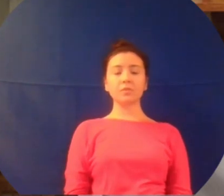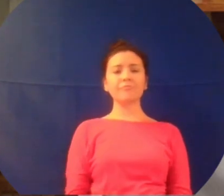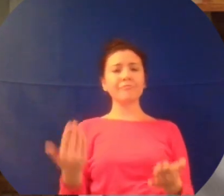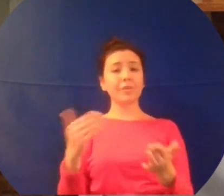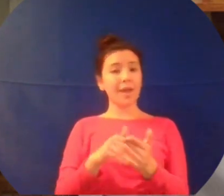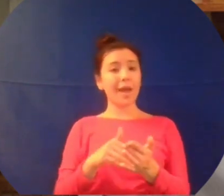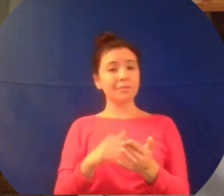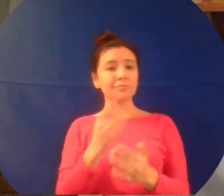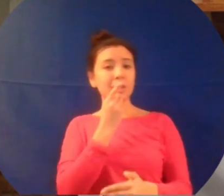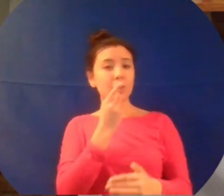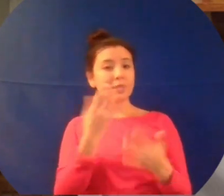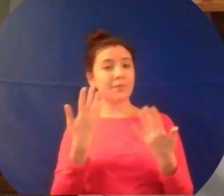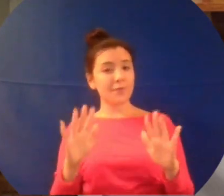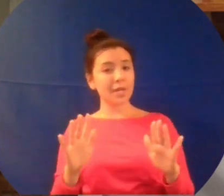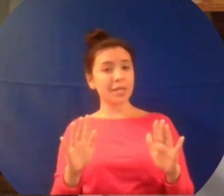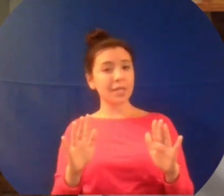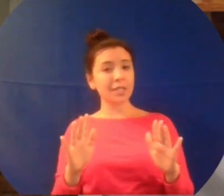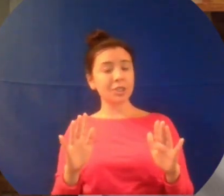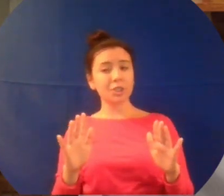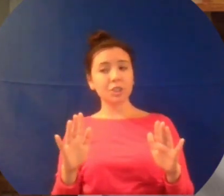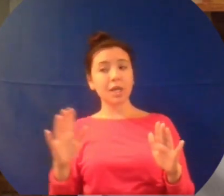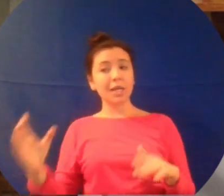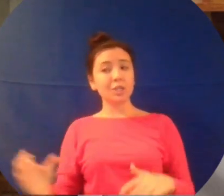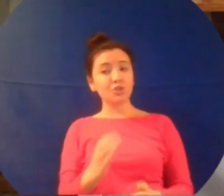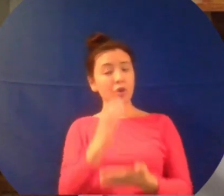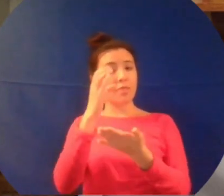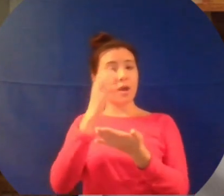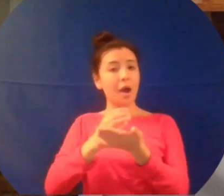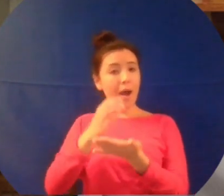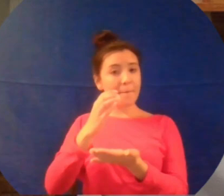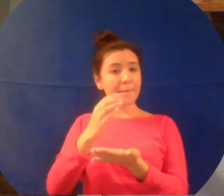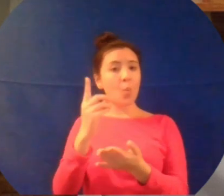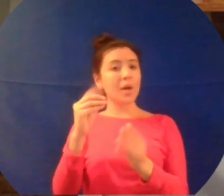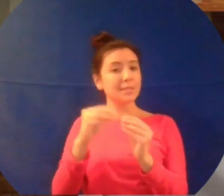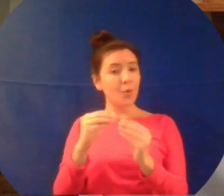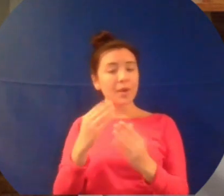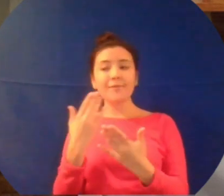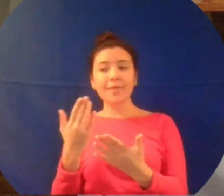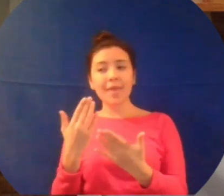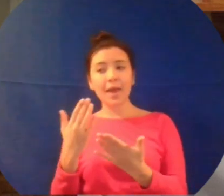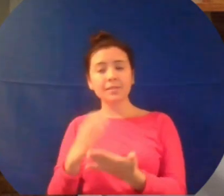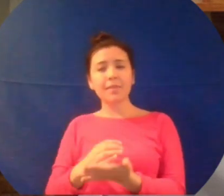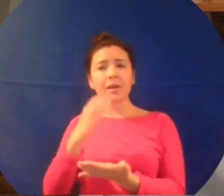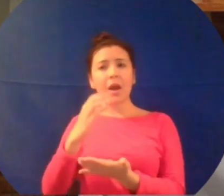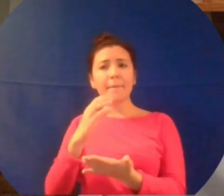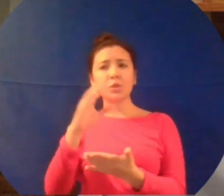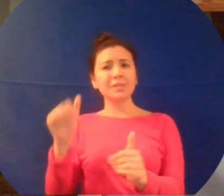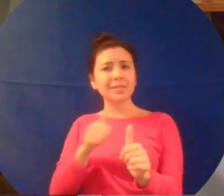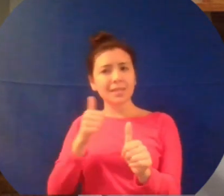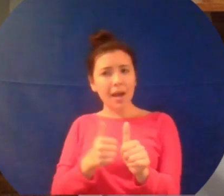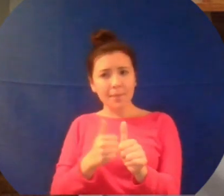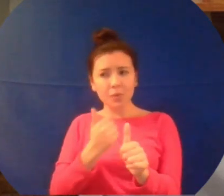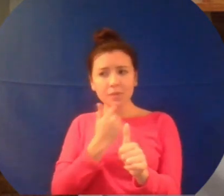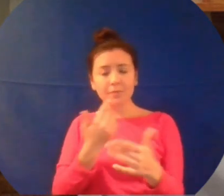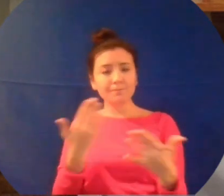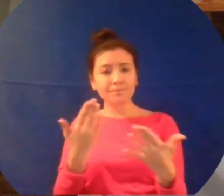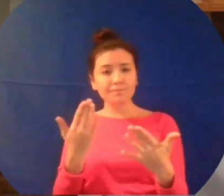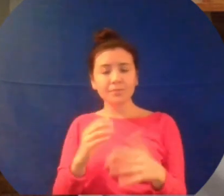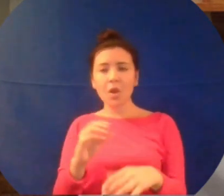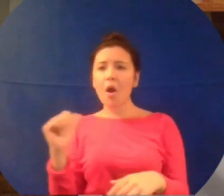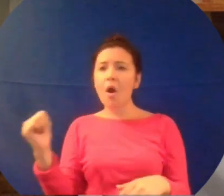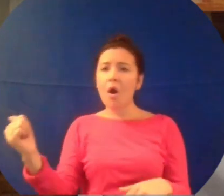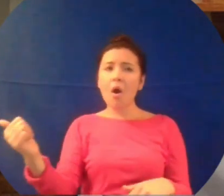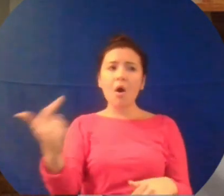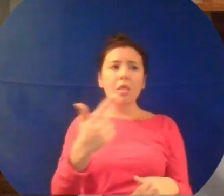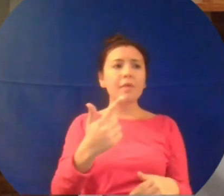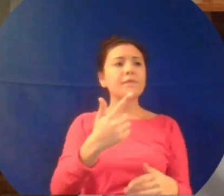In a similar way, when supper was ended, he took the chalice, and once more giving thanks, he gave the chalice to his disciples, saying, "Take